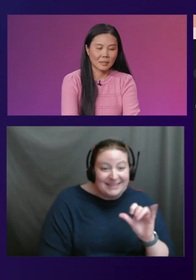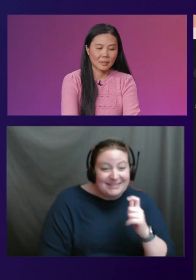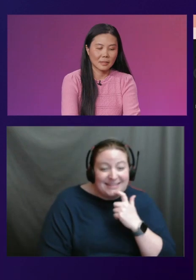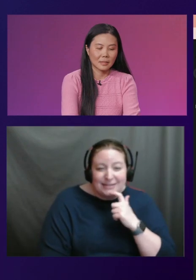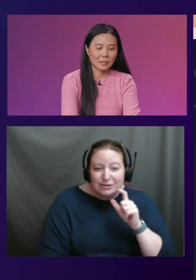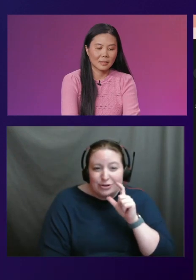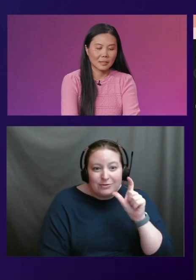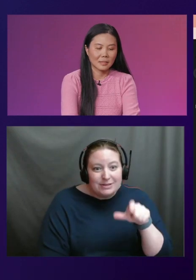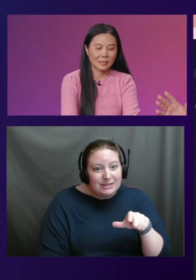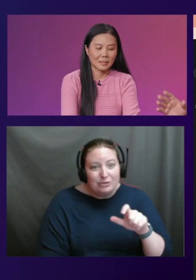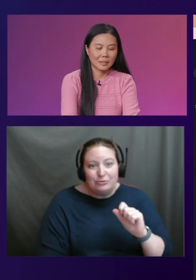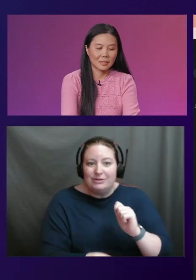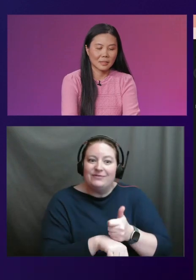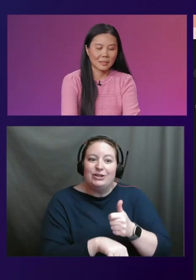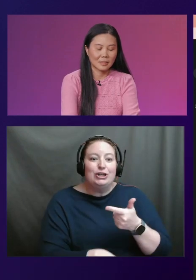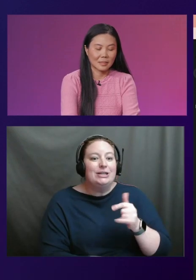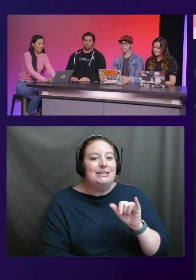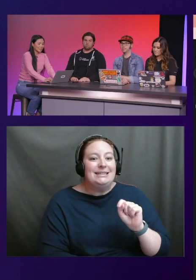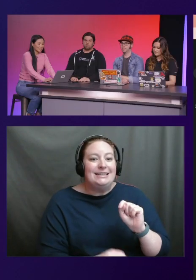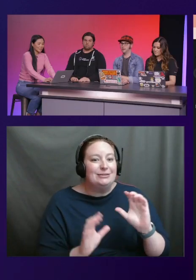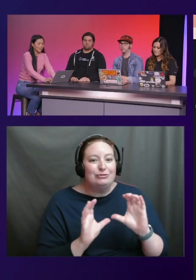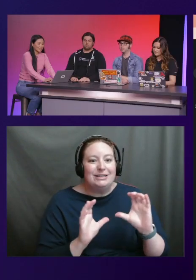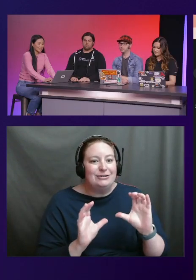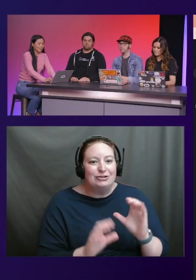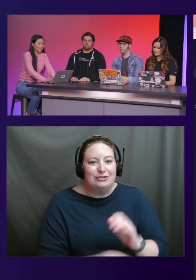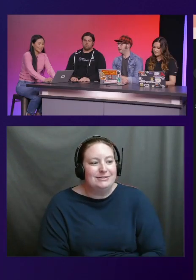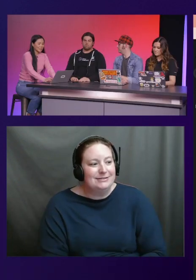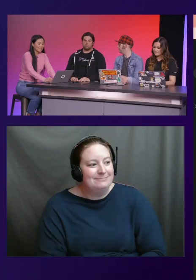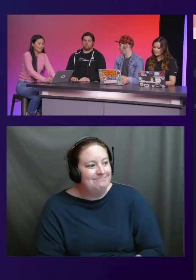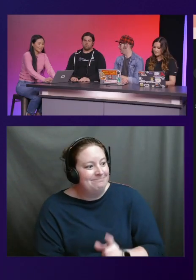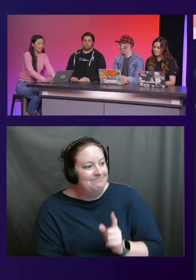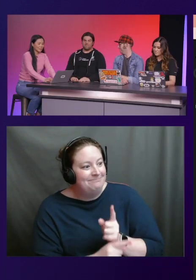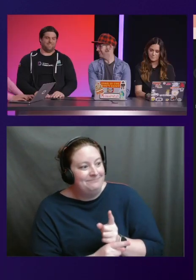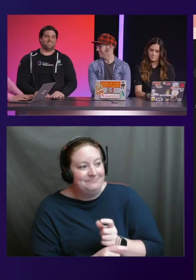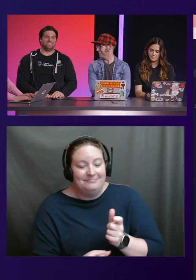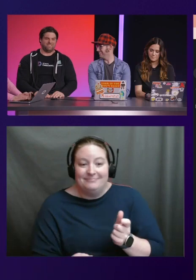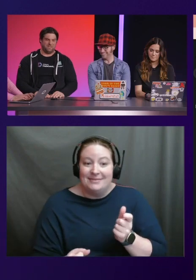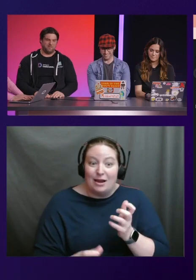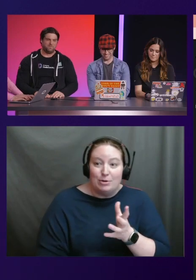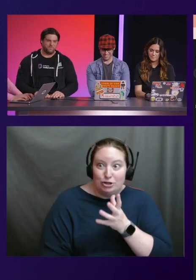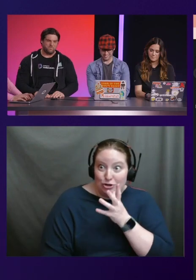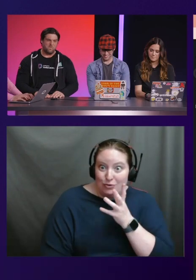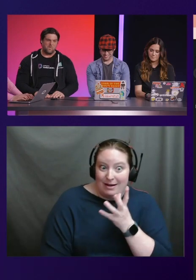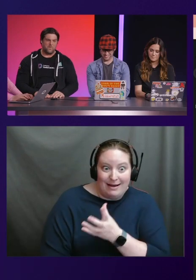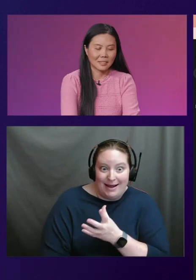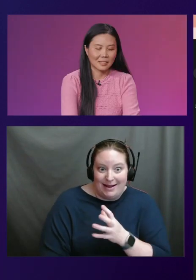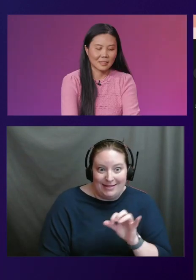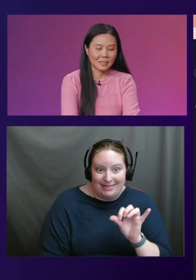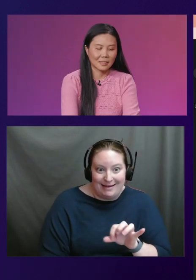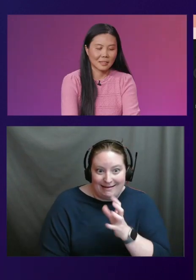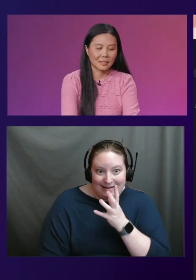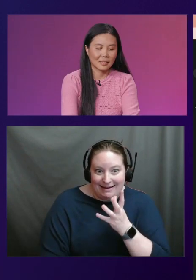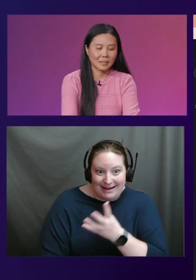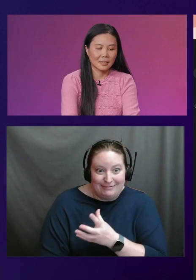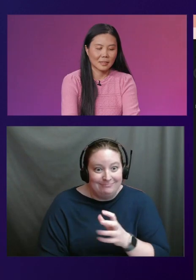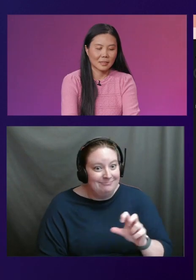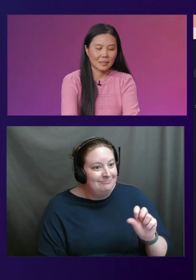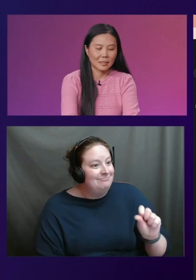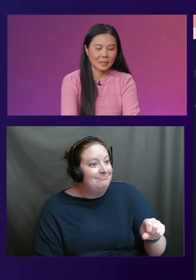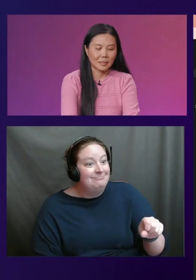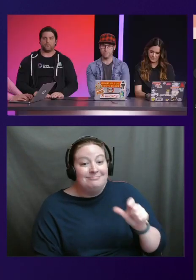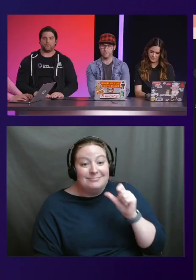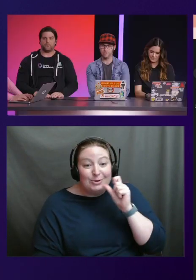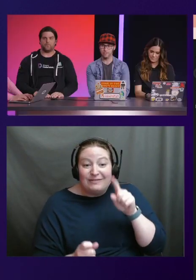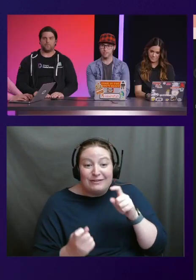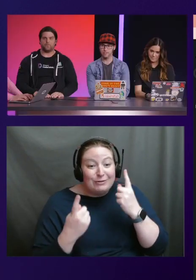Git credentials. No. How much do you hate doing that? Yeah. You don't even have to think about it.